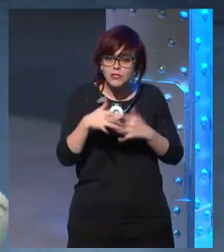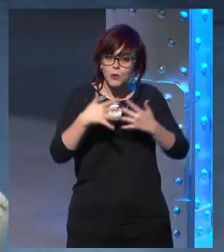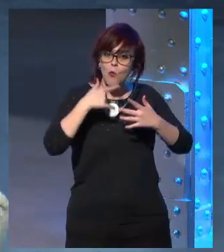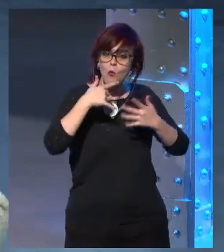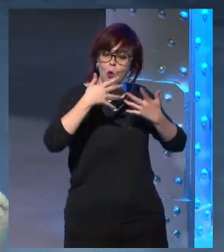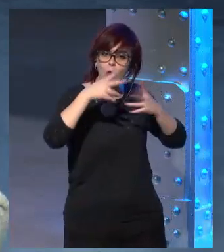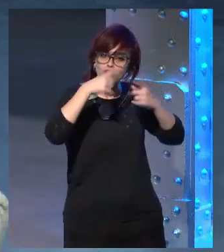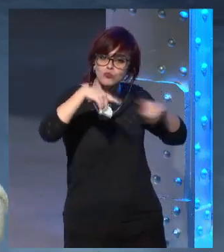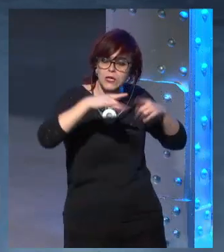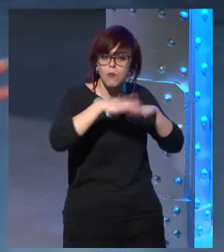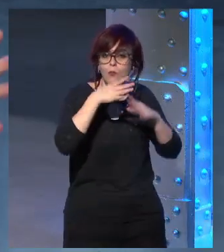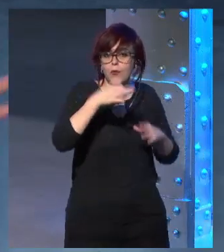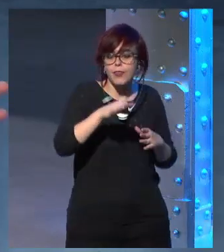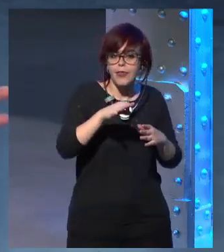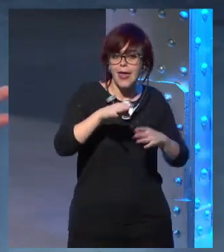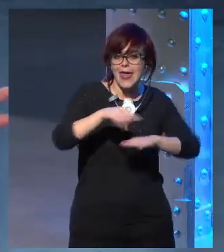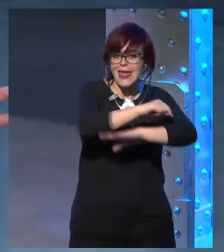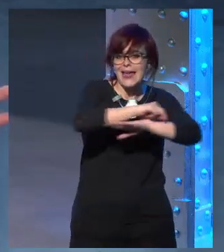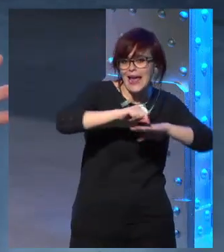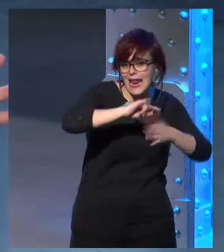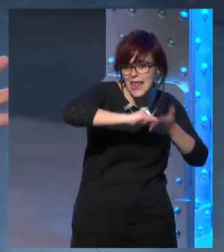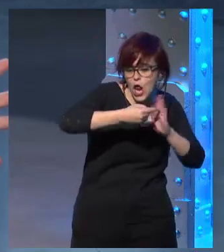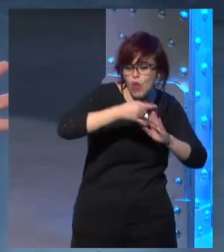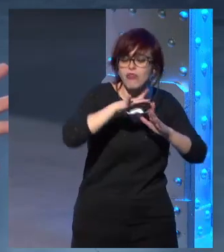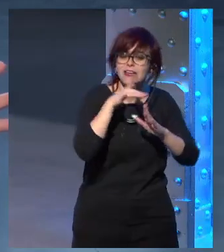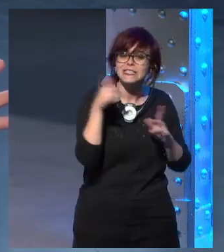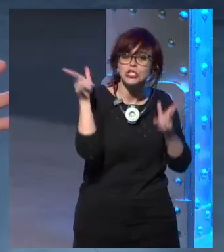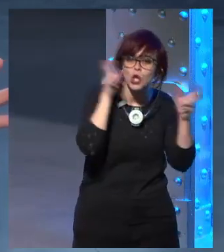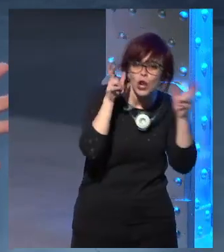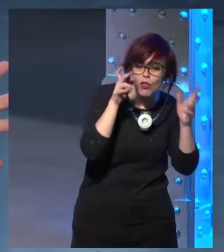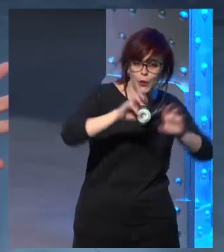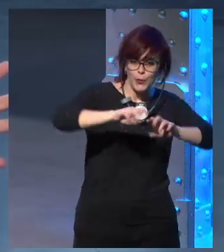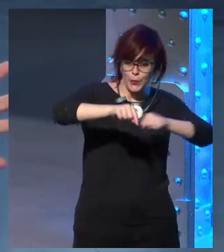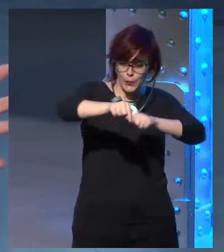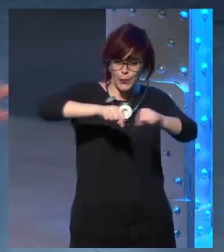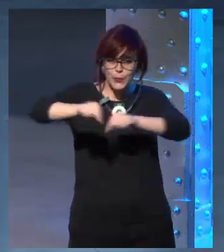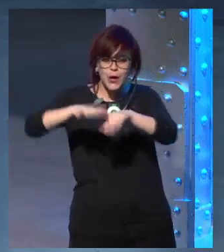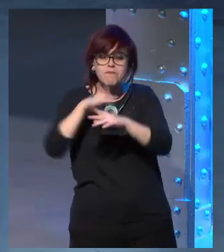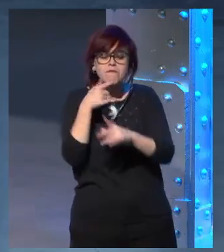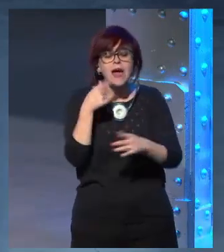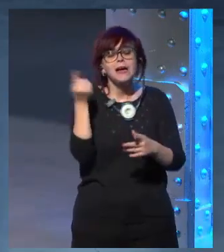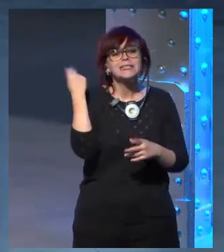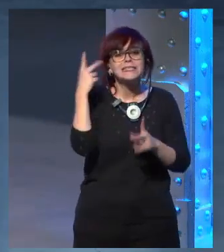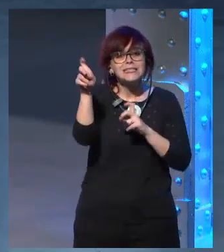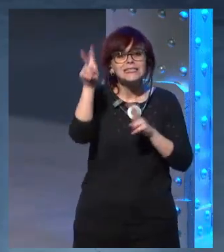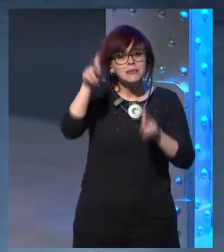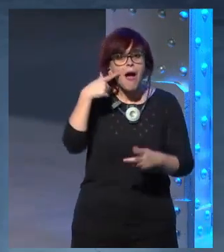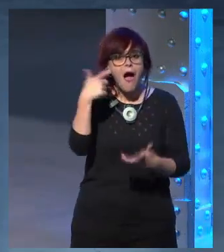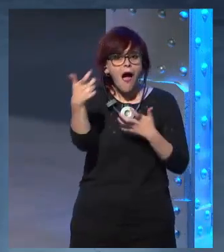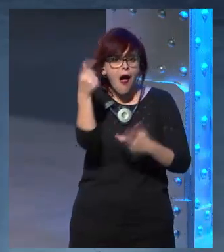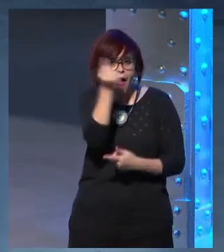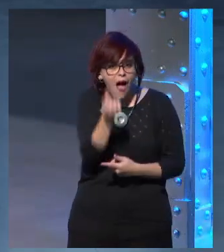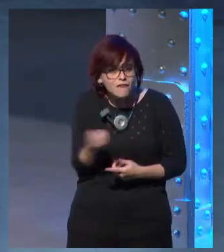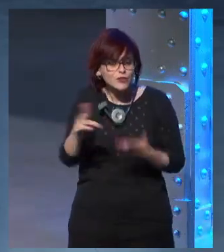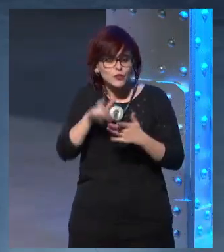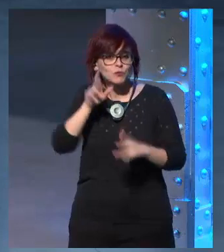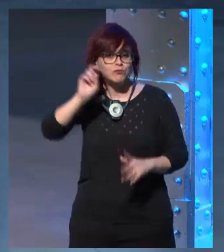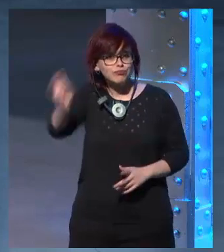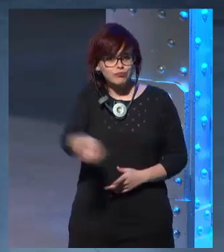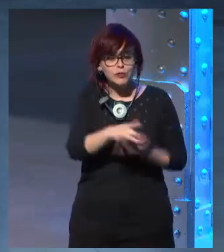writing of spoken word. Then our young people are building all of those skills and competencies, and they know that they may publish a